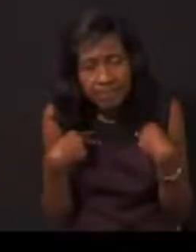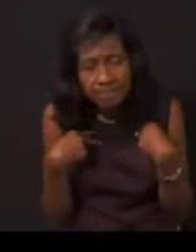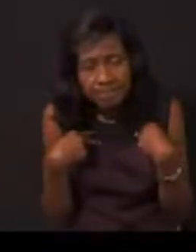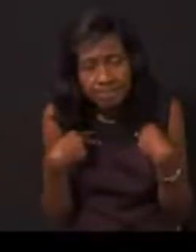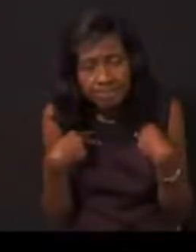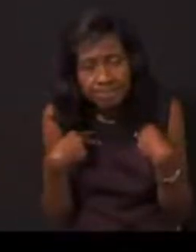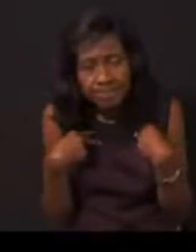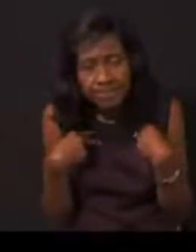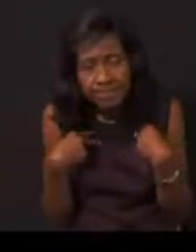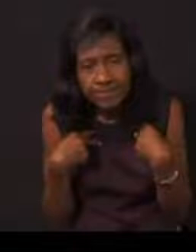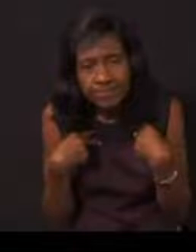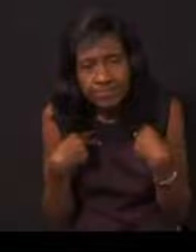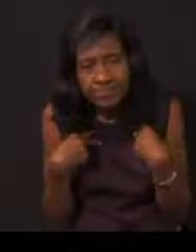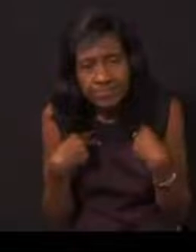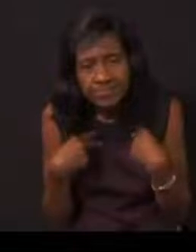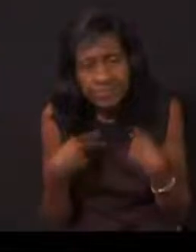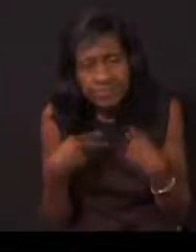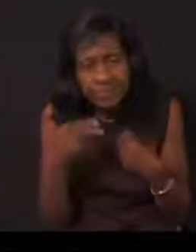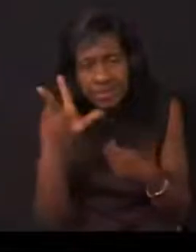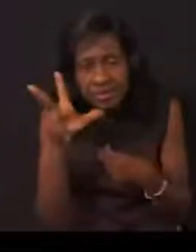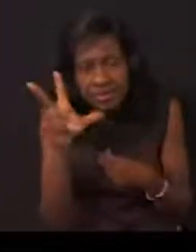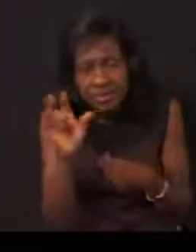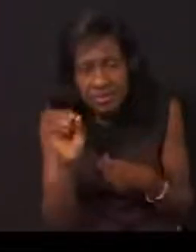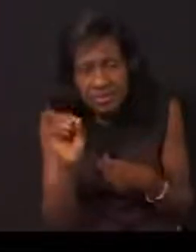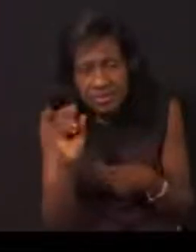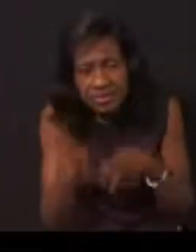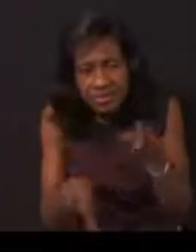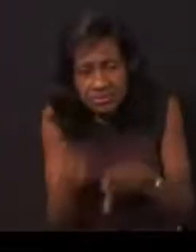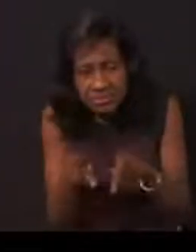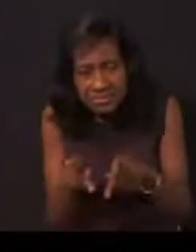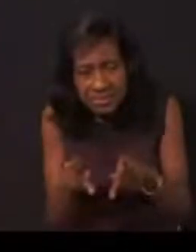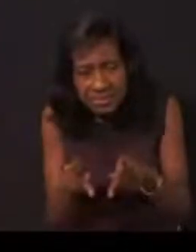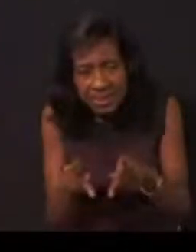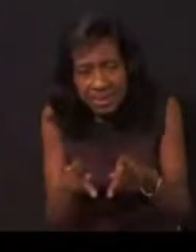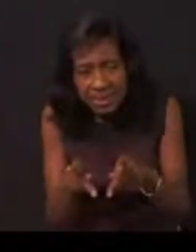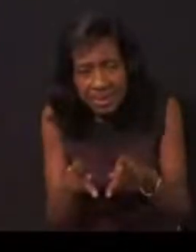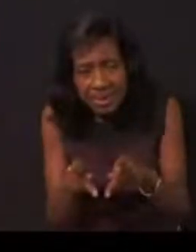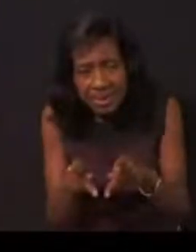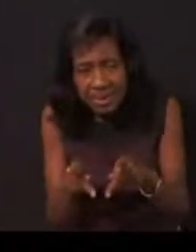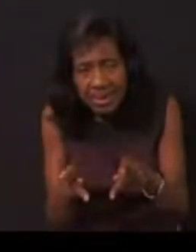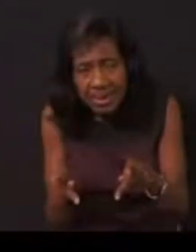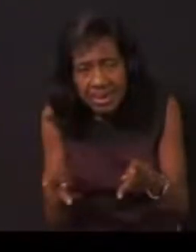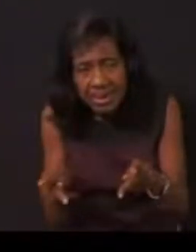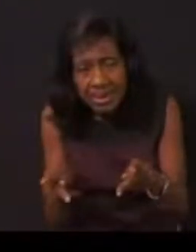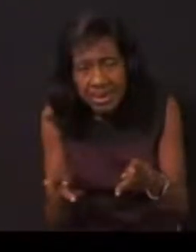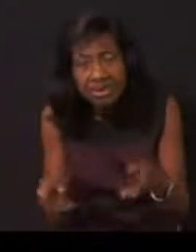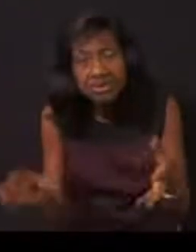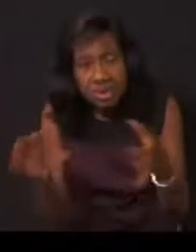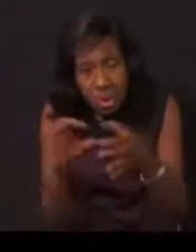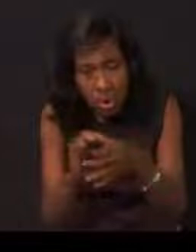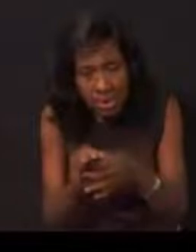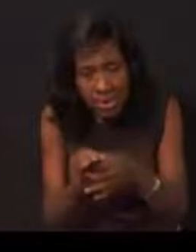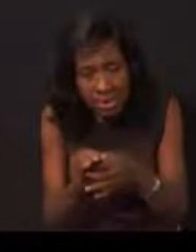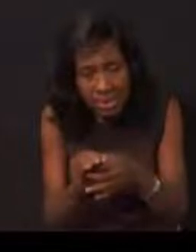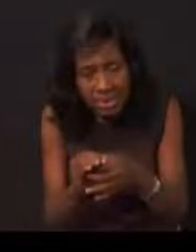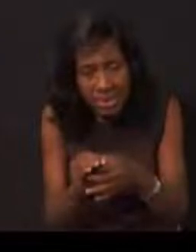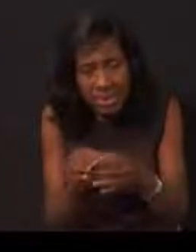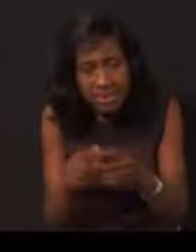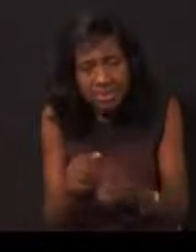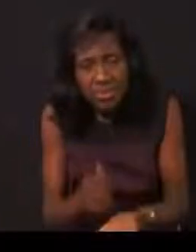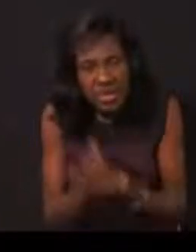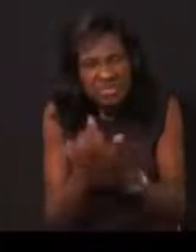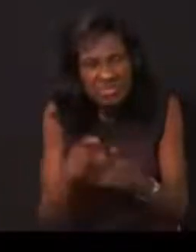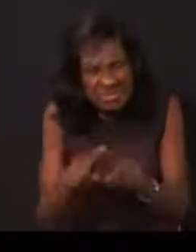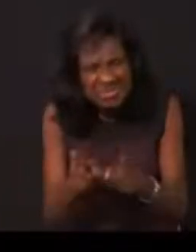I can just tell you now that over 30 persons have been added to public health from different to help in different